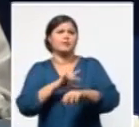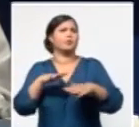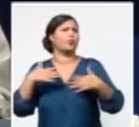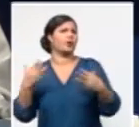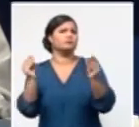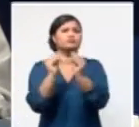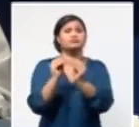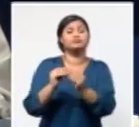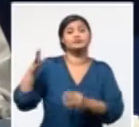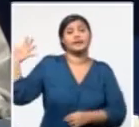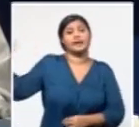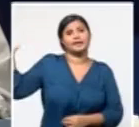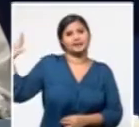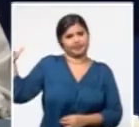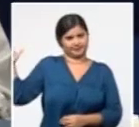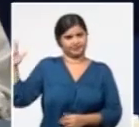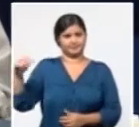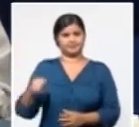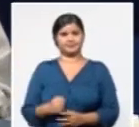unchanged,